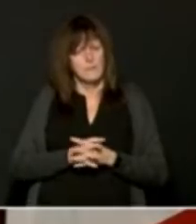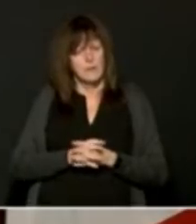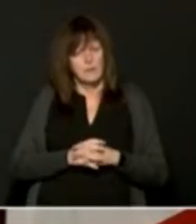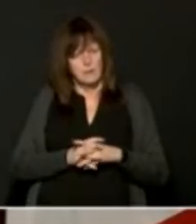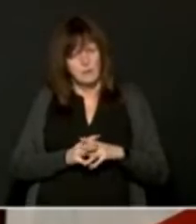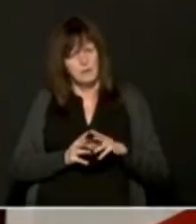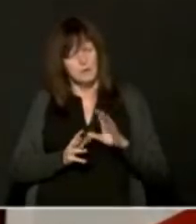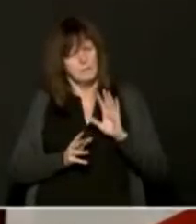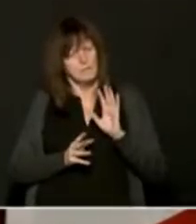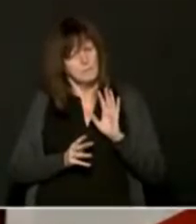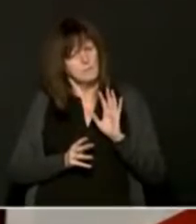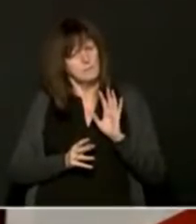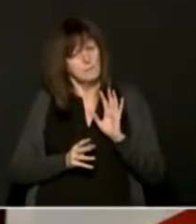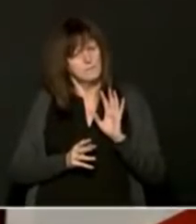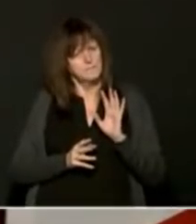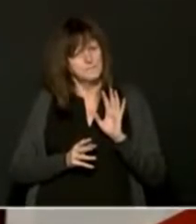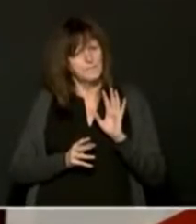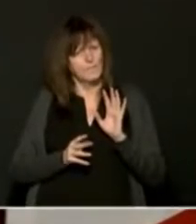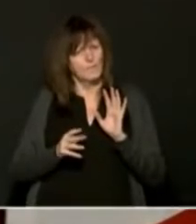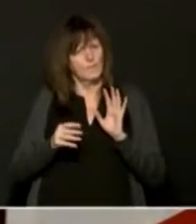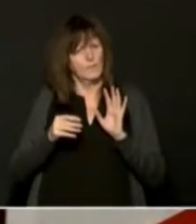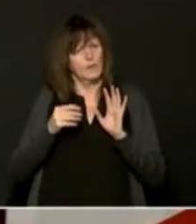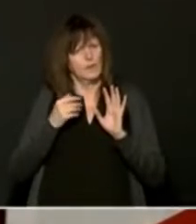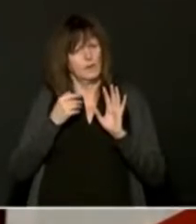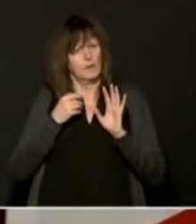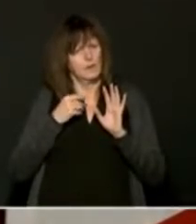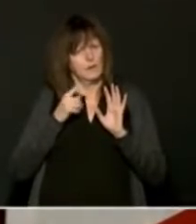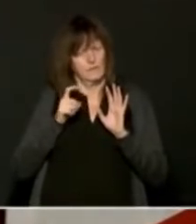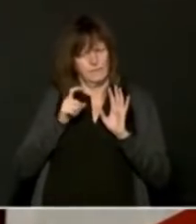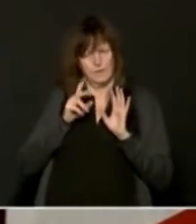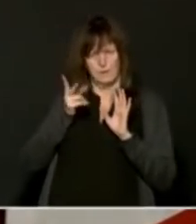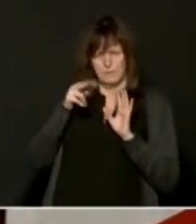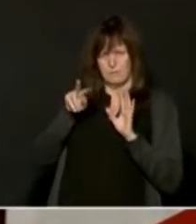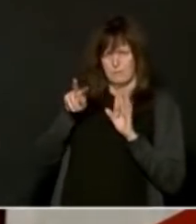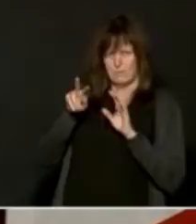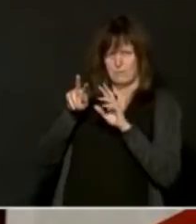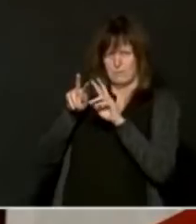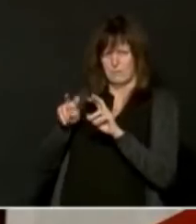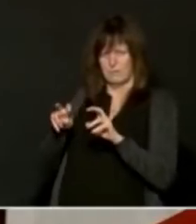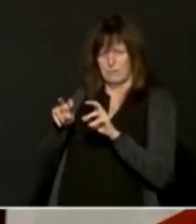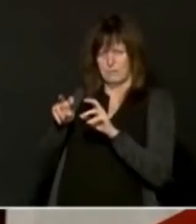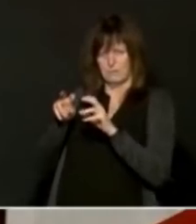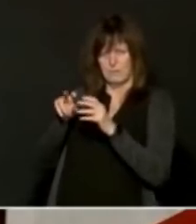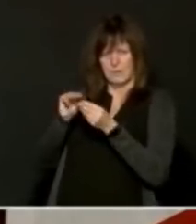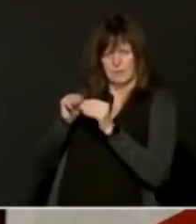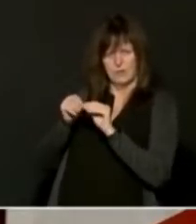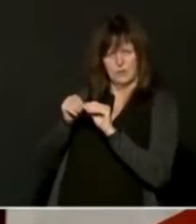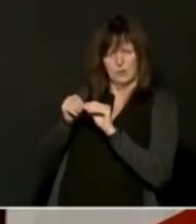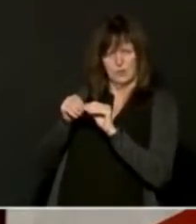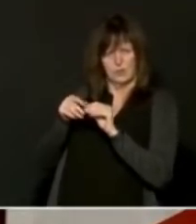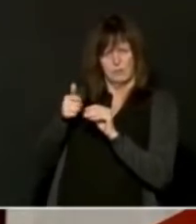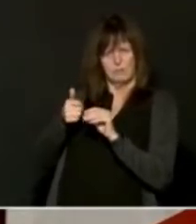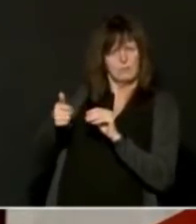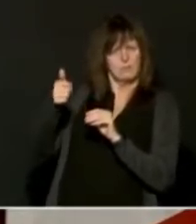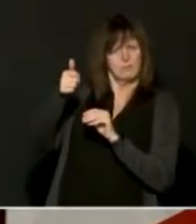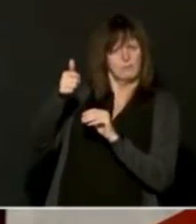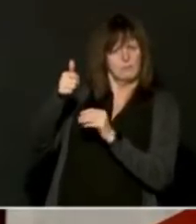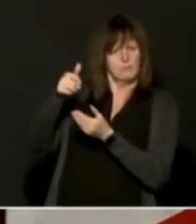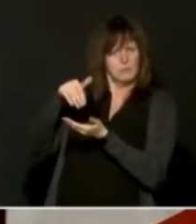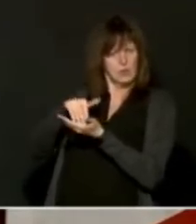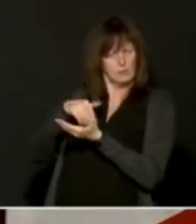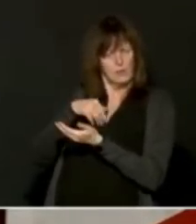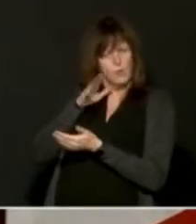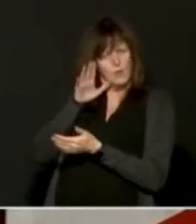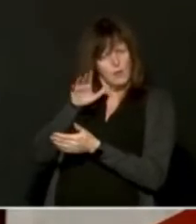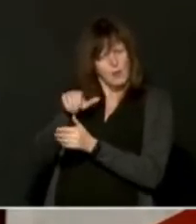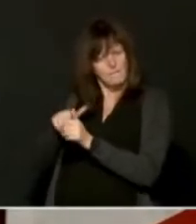I guess we'd have to look at the numbers. I haven't spoken to her, but I certainly can follow up. I don't know how many people